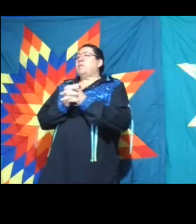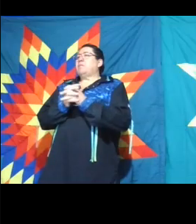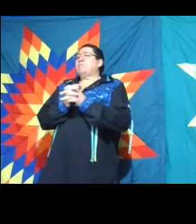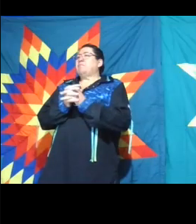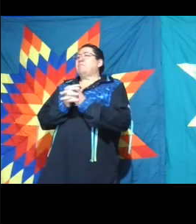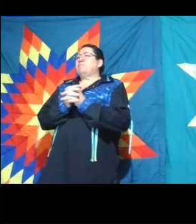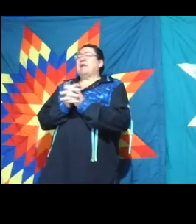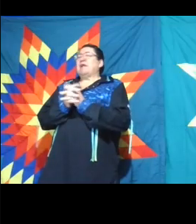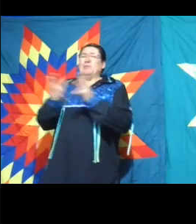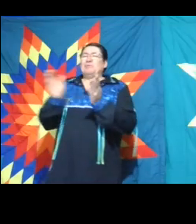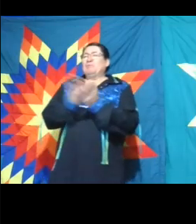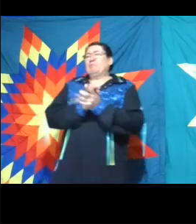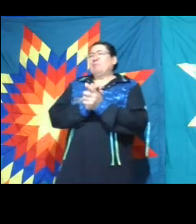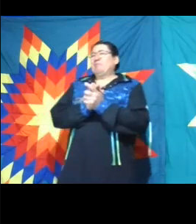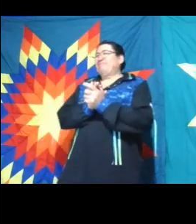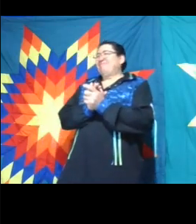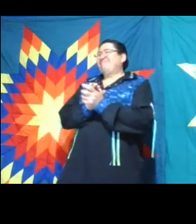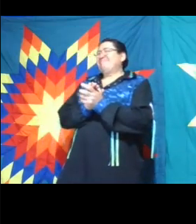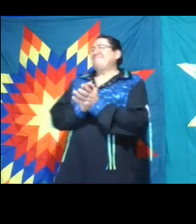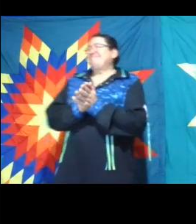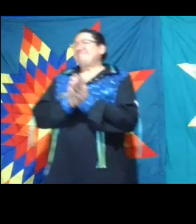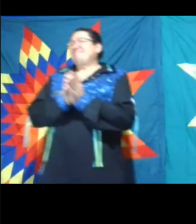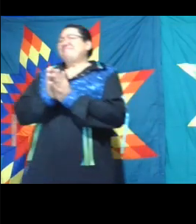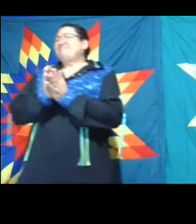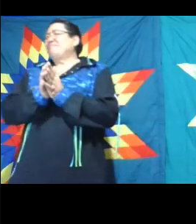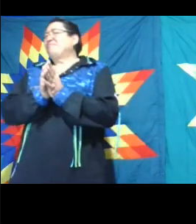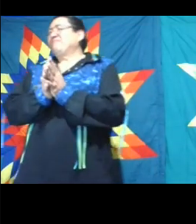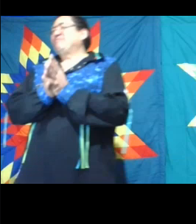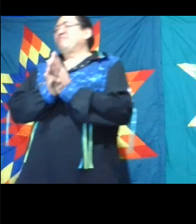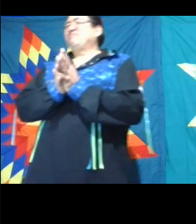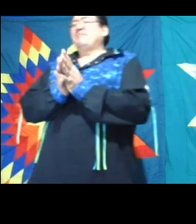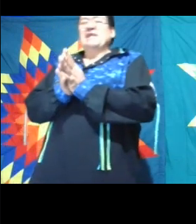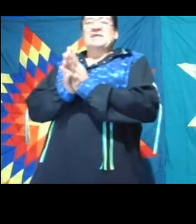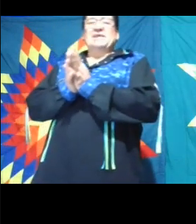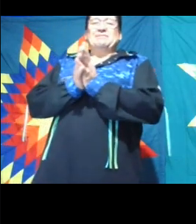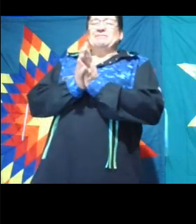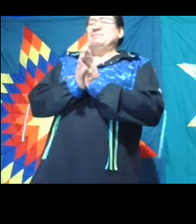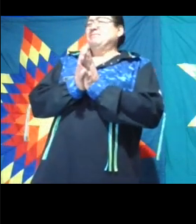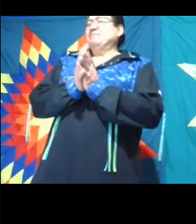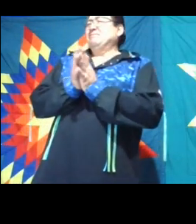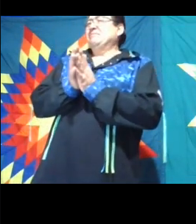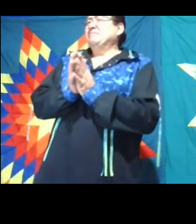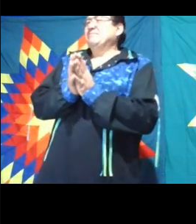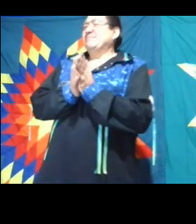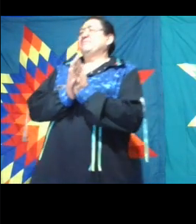Thanks everybody. Thanks.